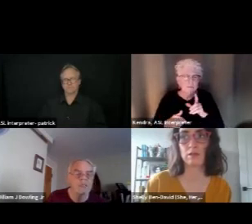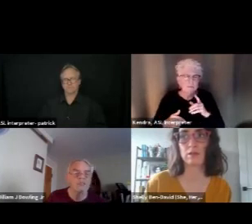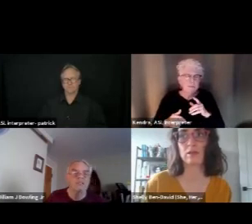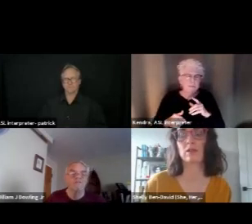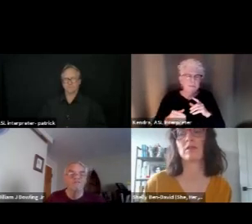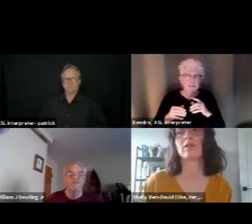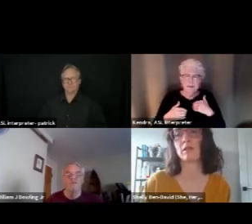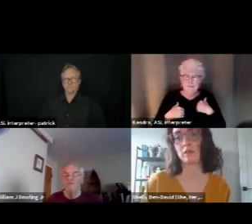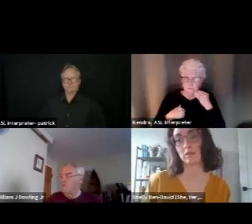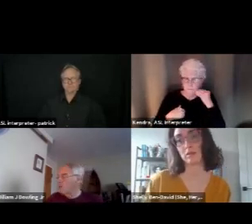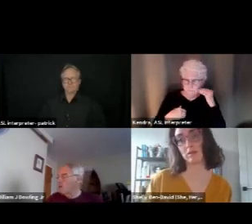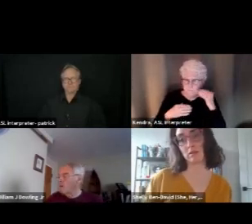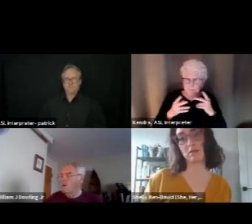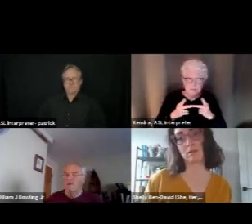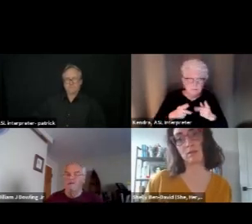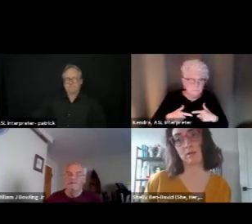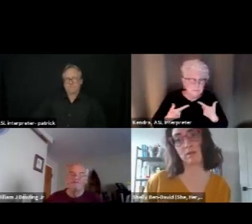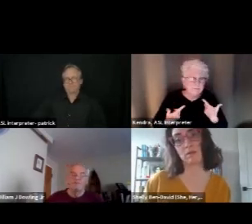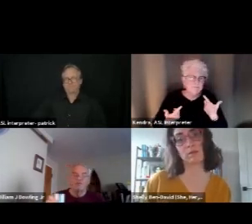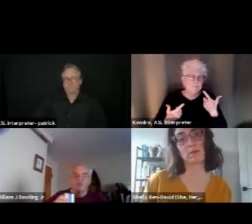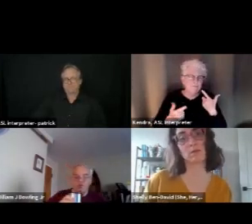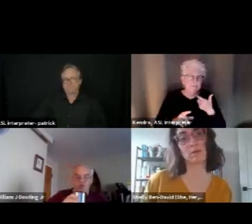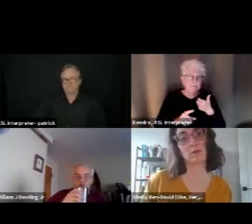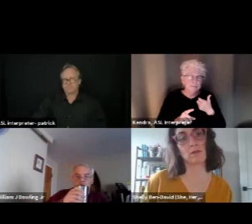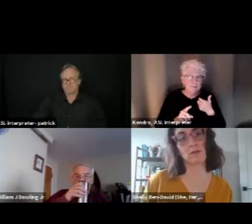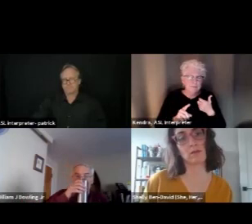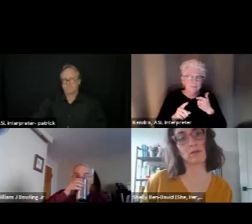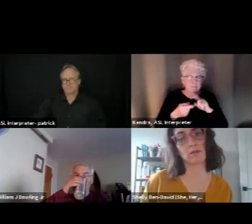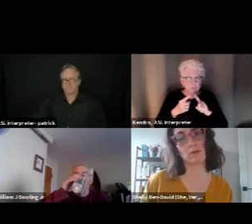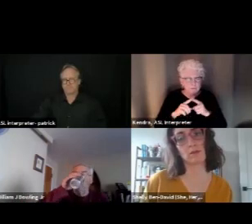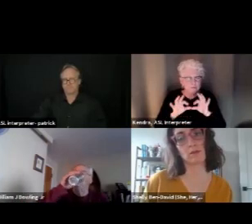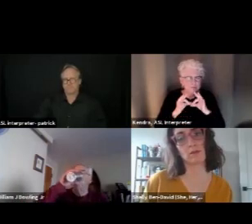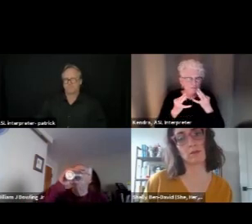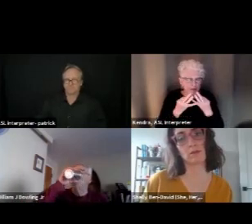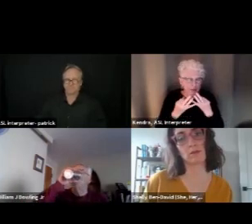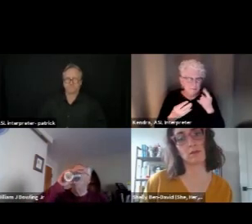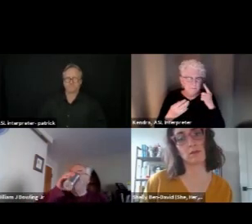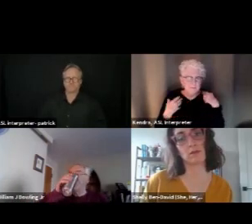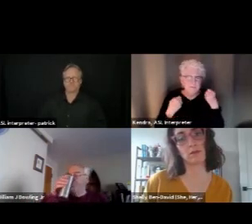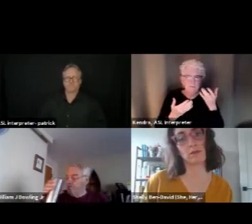work, recovery-oriented mental health services, friends and family, and that sort of thing.